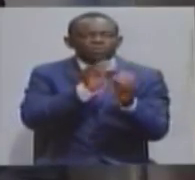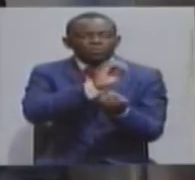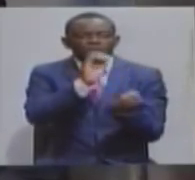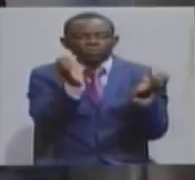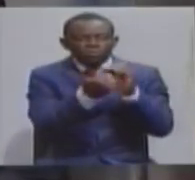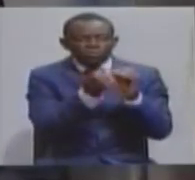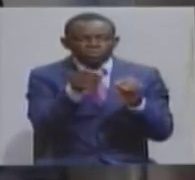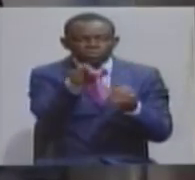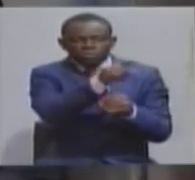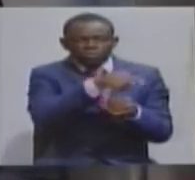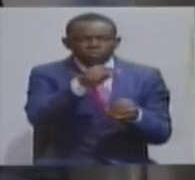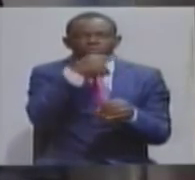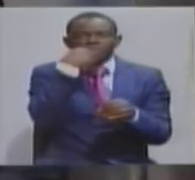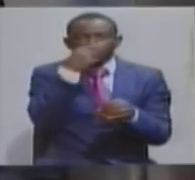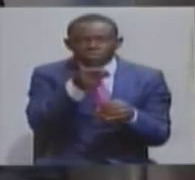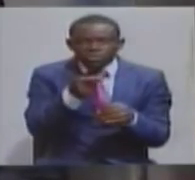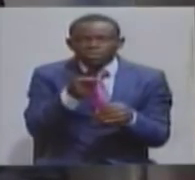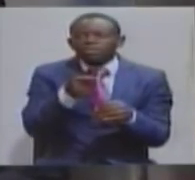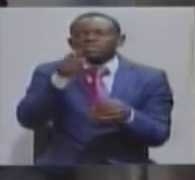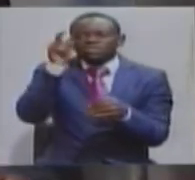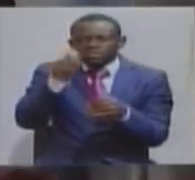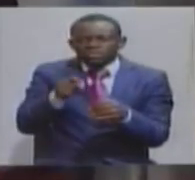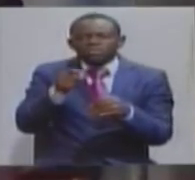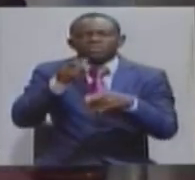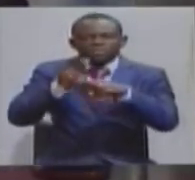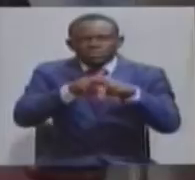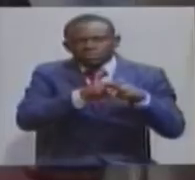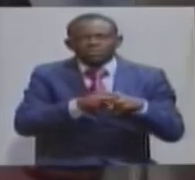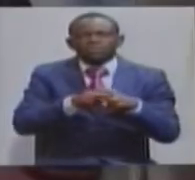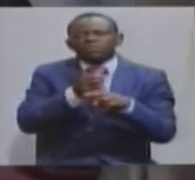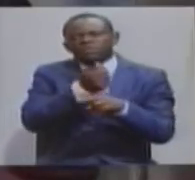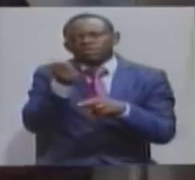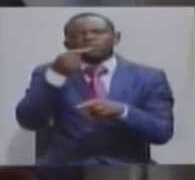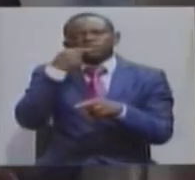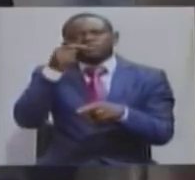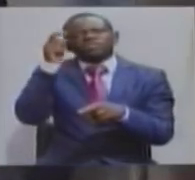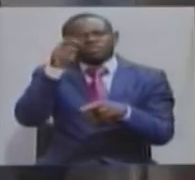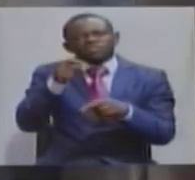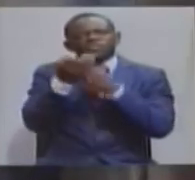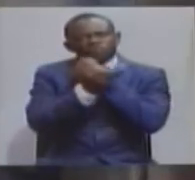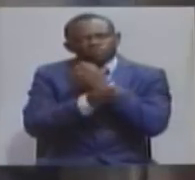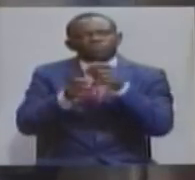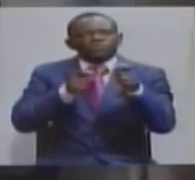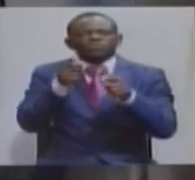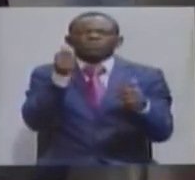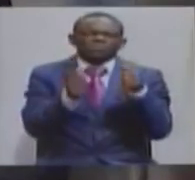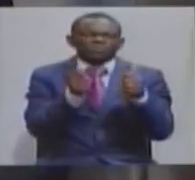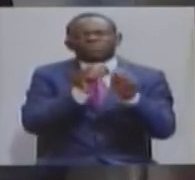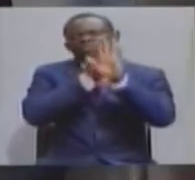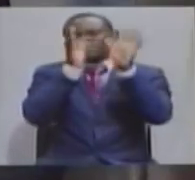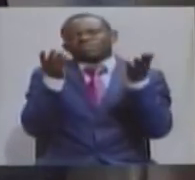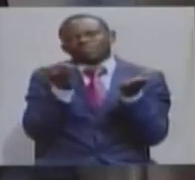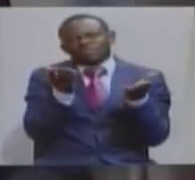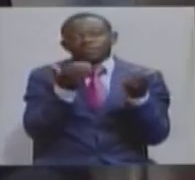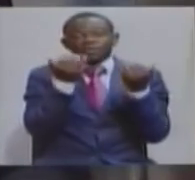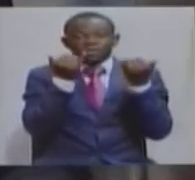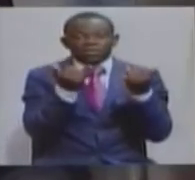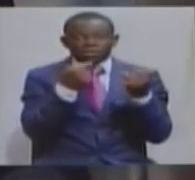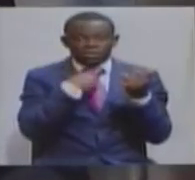insist it should be foreign-led. Is there a solution to this standoff? My guest this evening, Justice Minister, Mr.